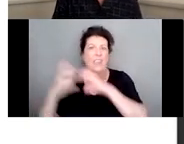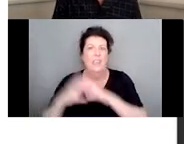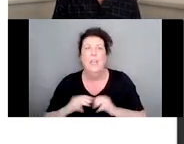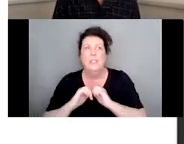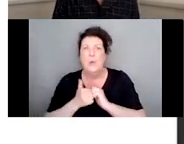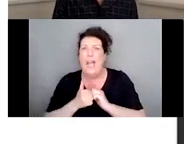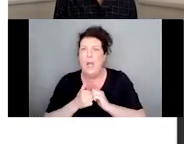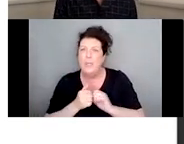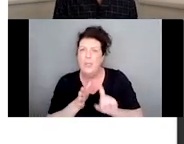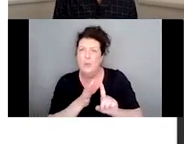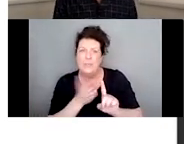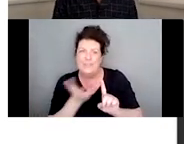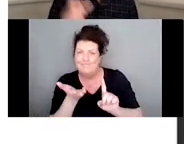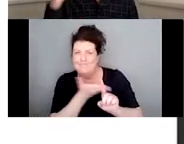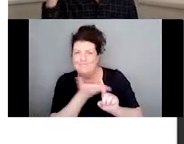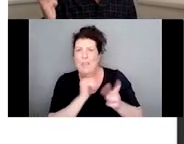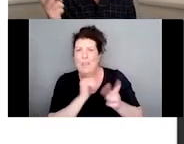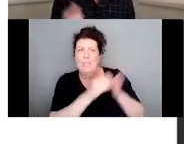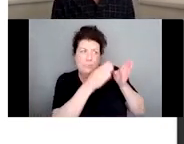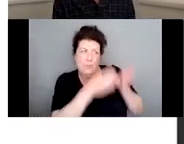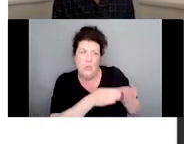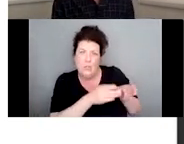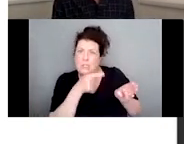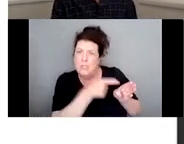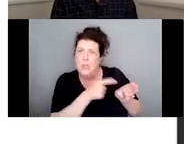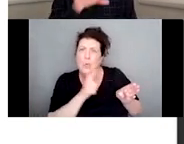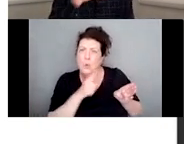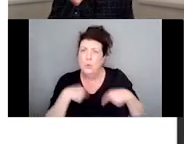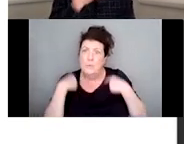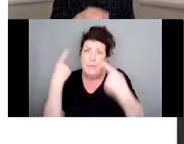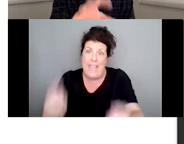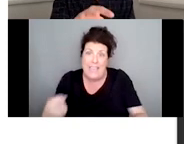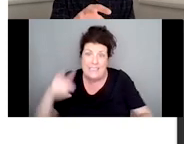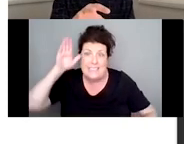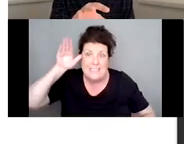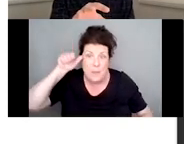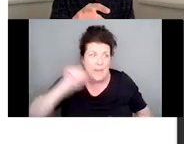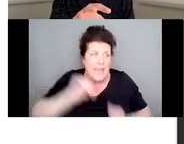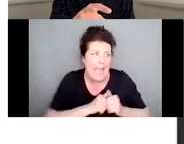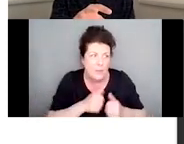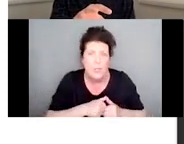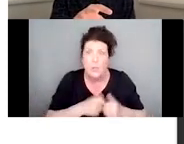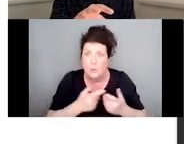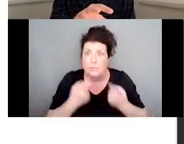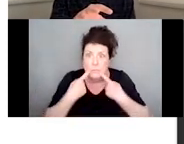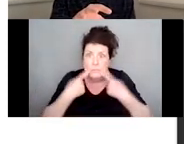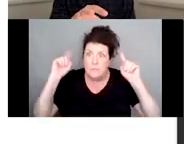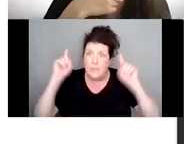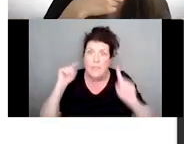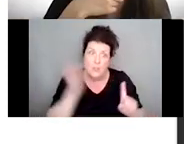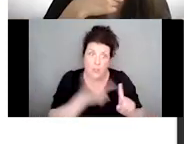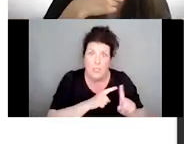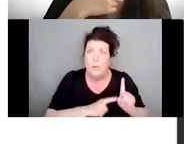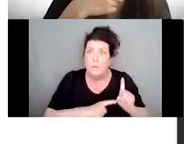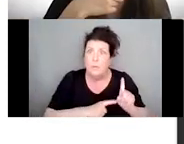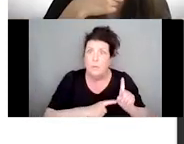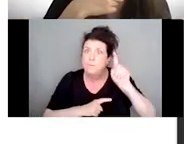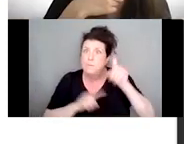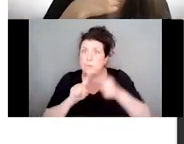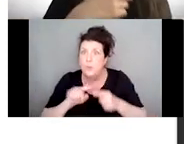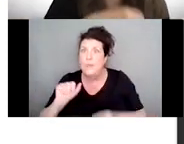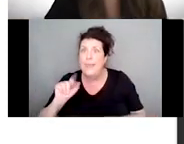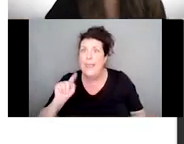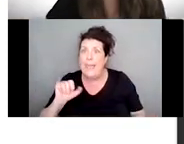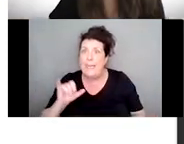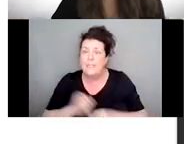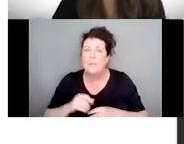stubborn about it? How do you get them up to the attic? And I thought that this was a scene that would help us get there.